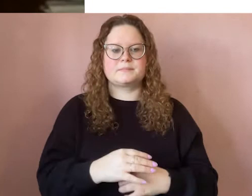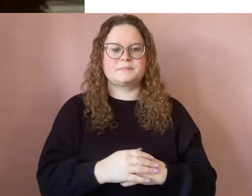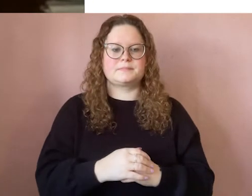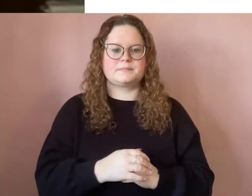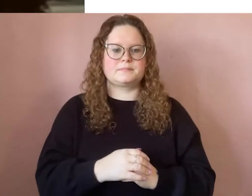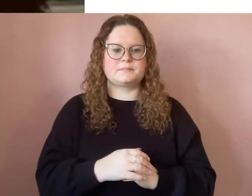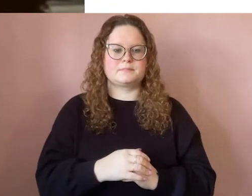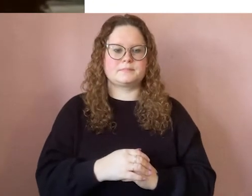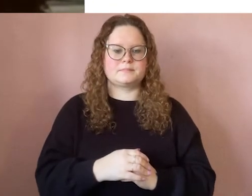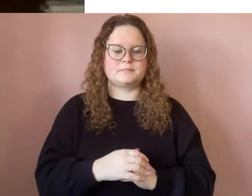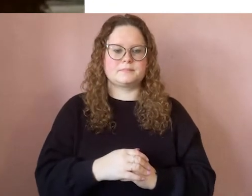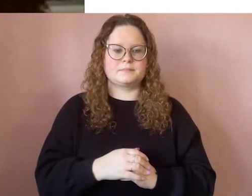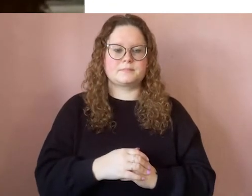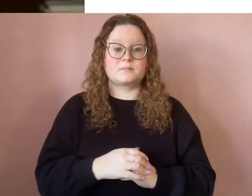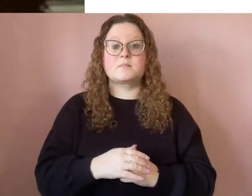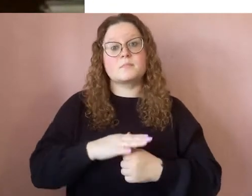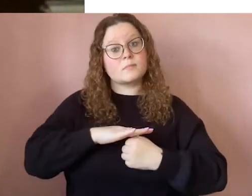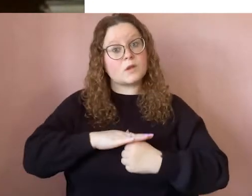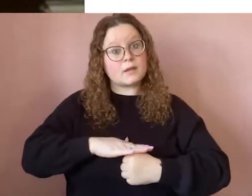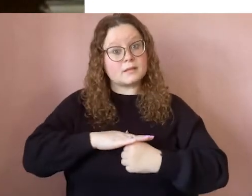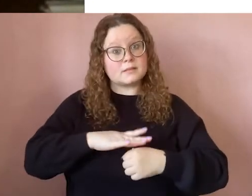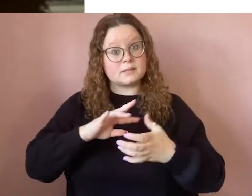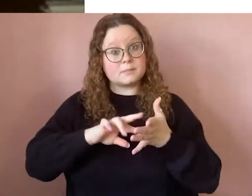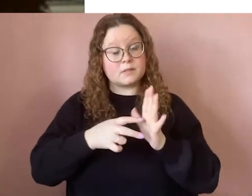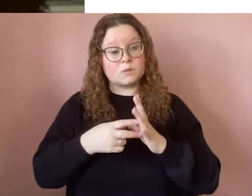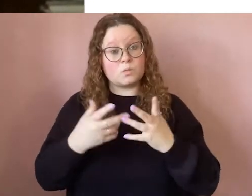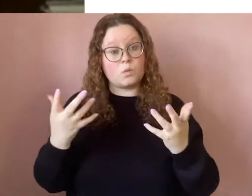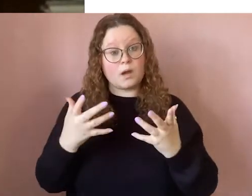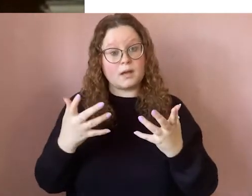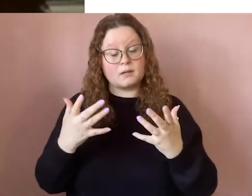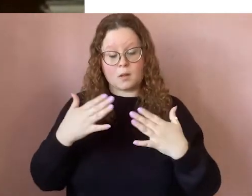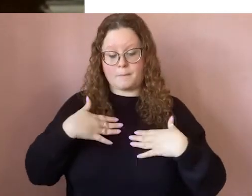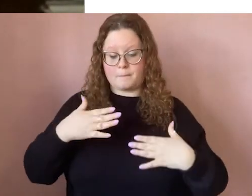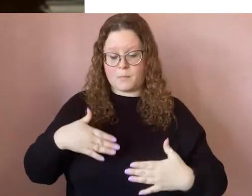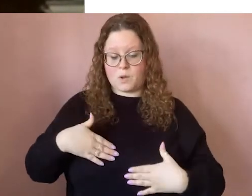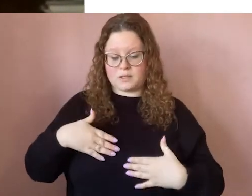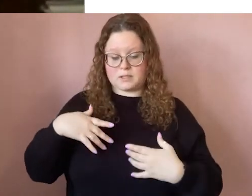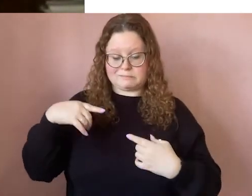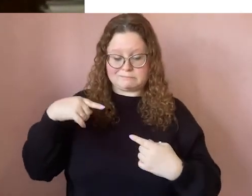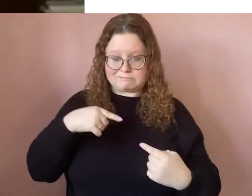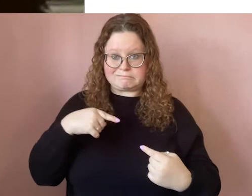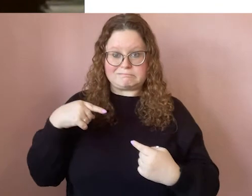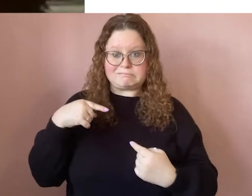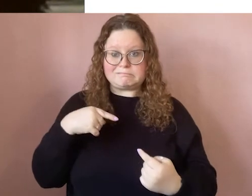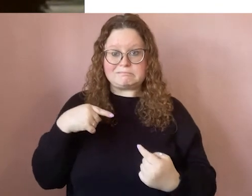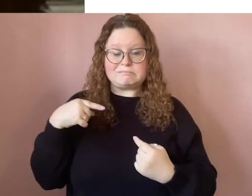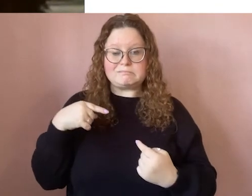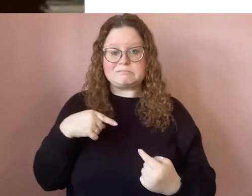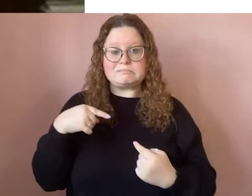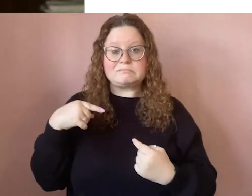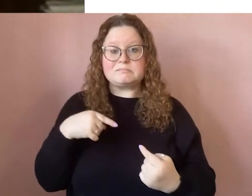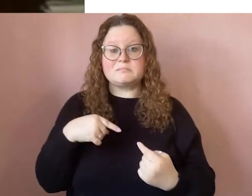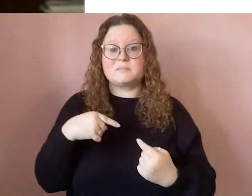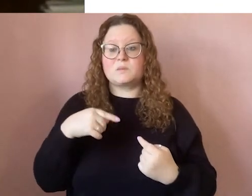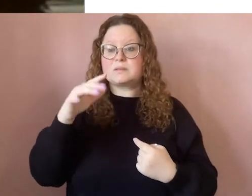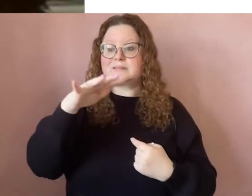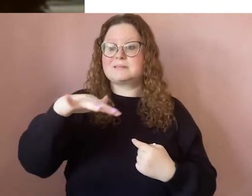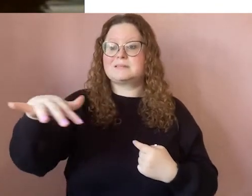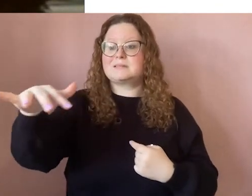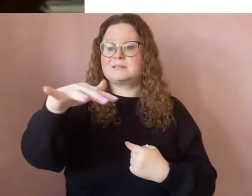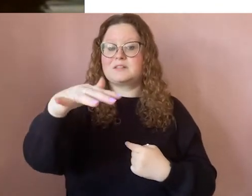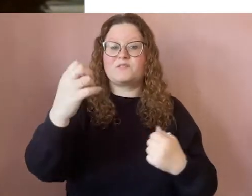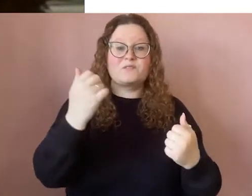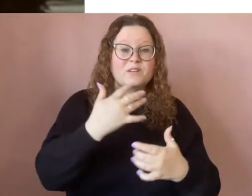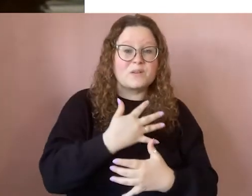stress means your body is at war with itself based upon external fear,